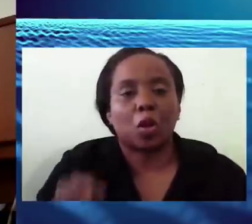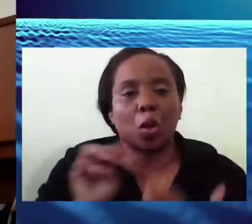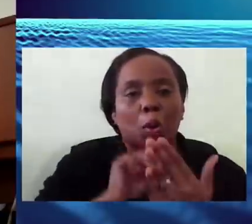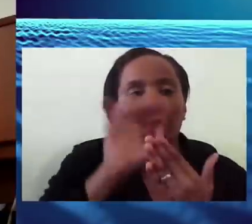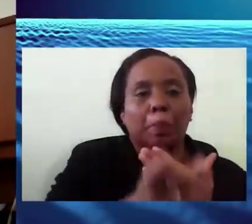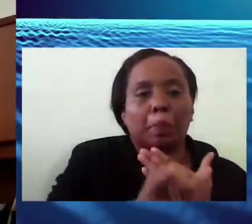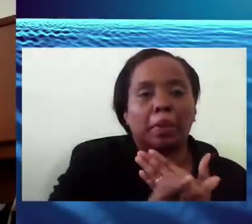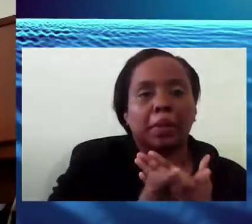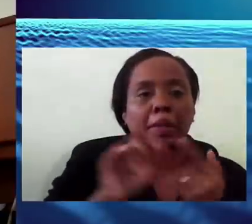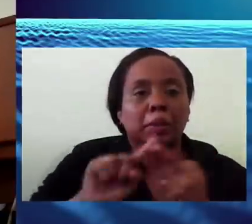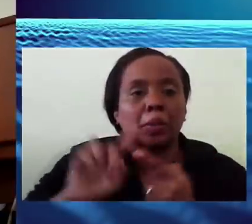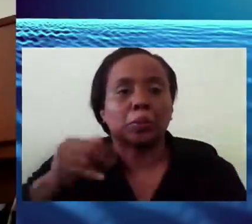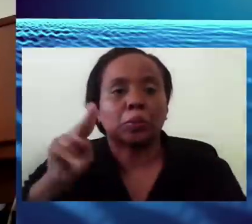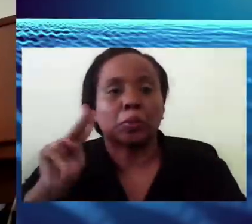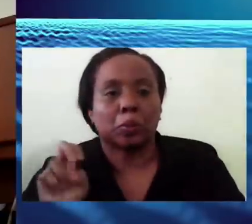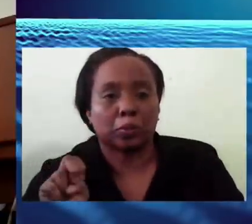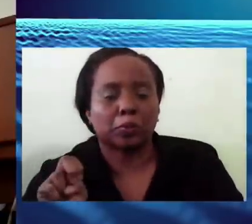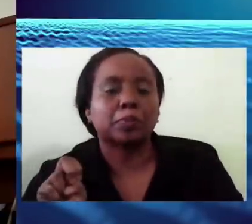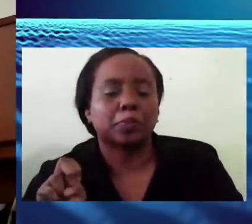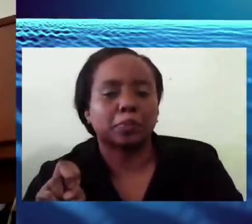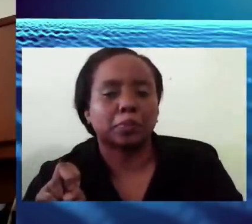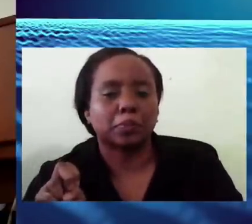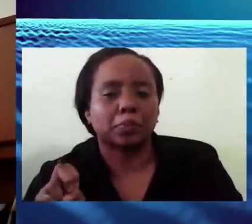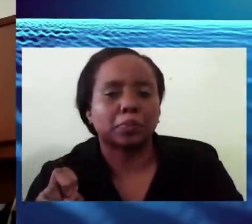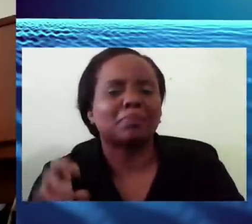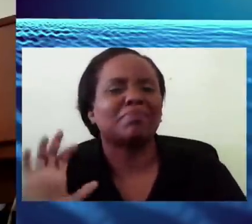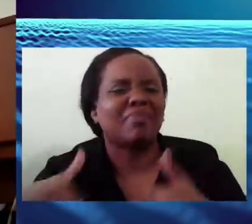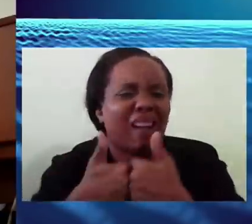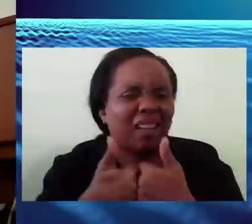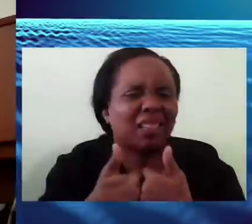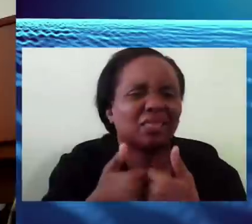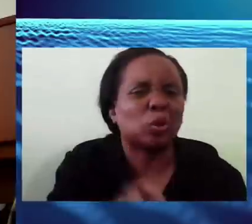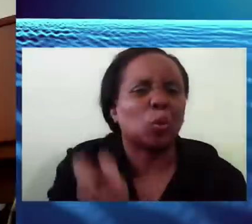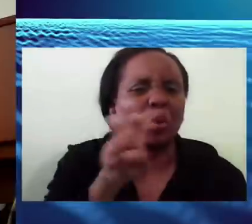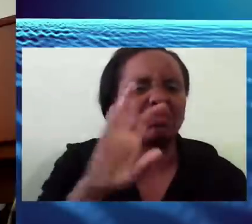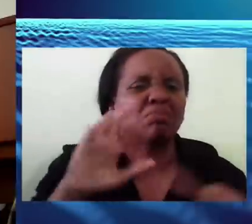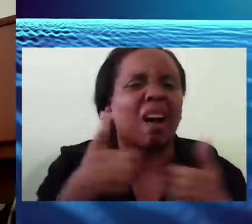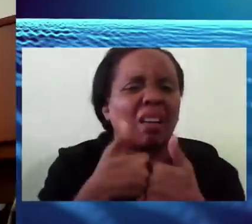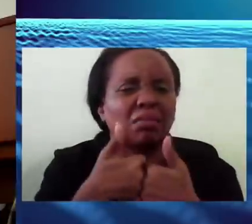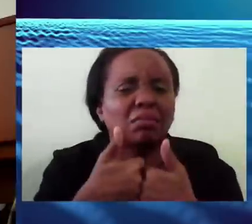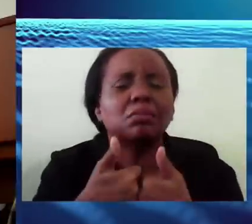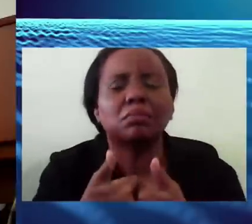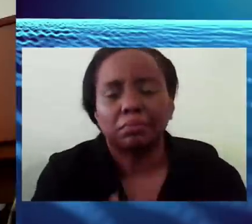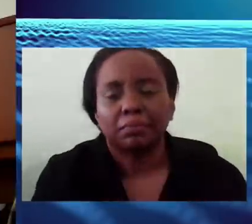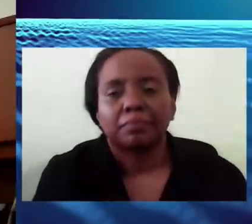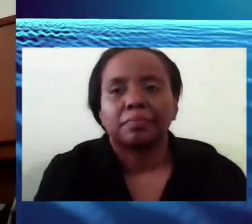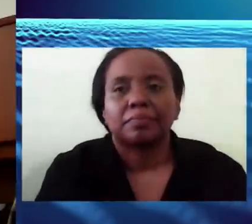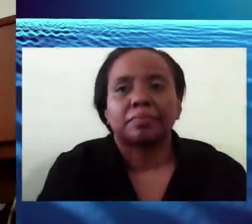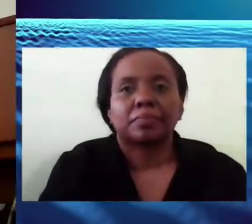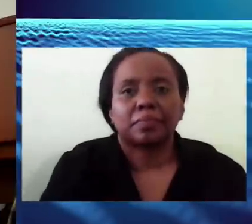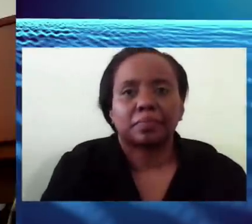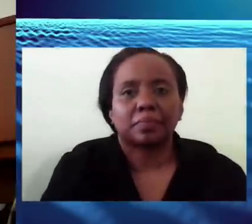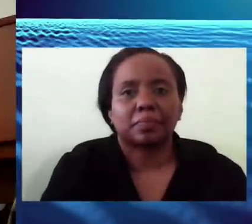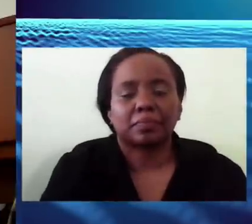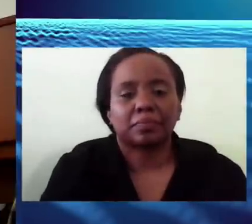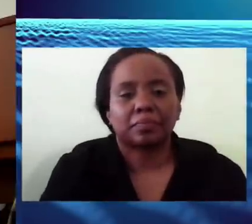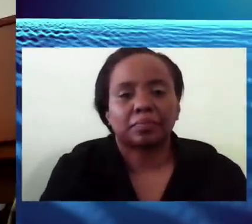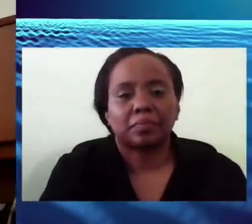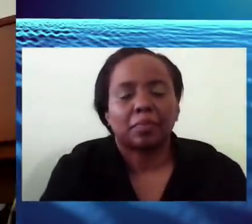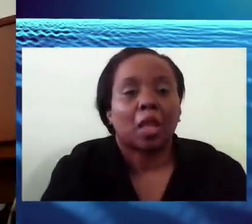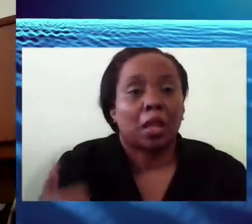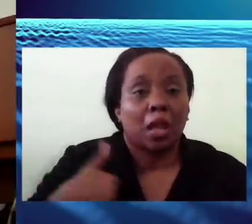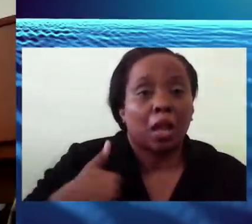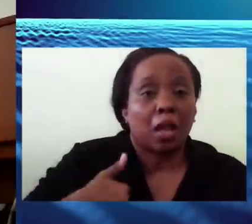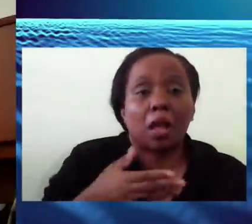June may be a little bit challenging because of those, particularly we're talking about the Canadian and the UK